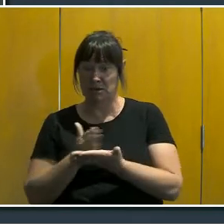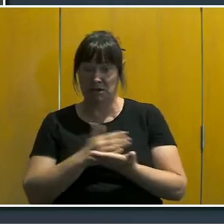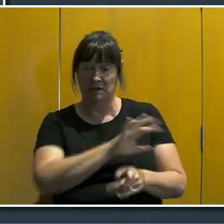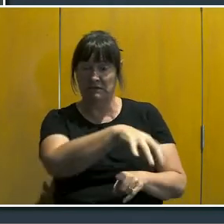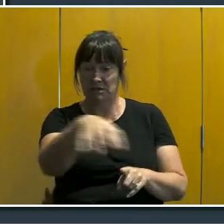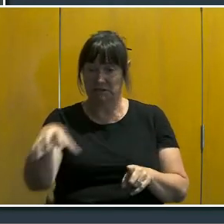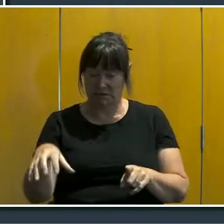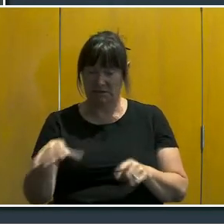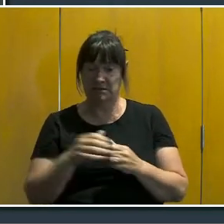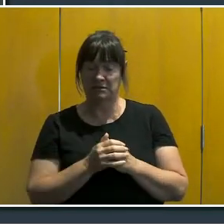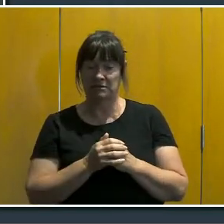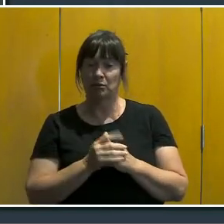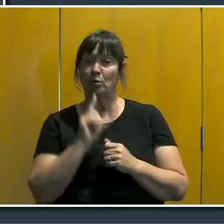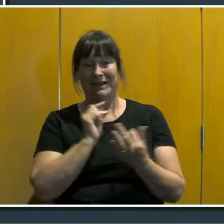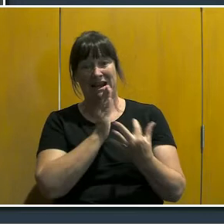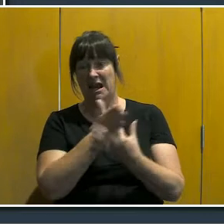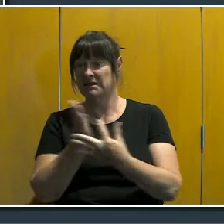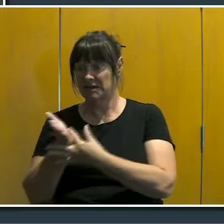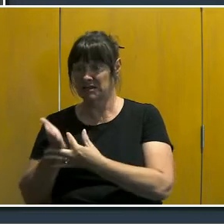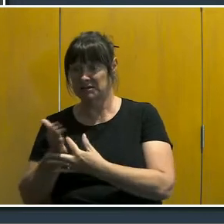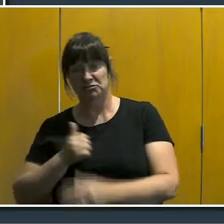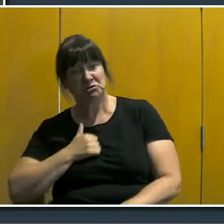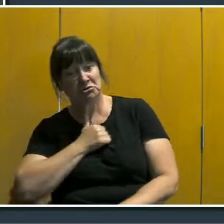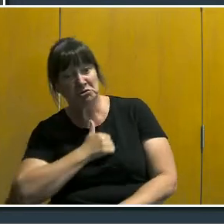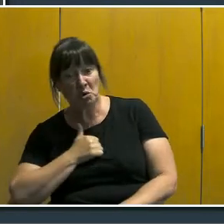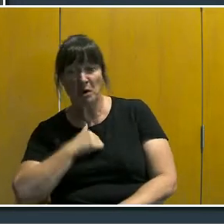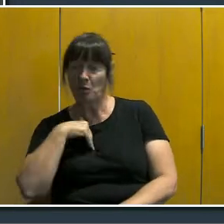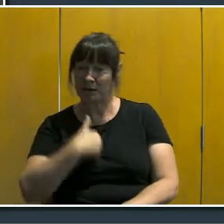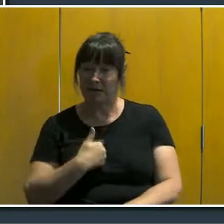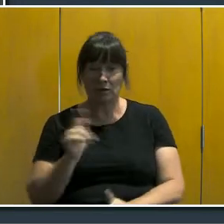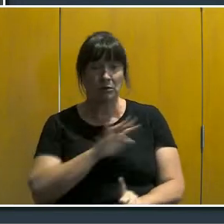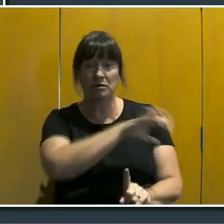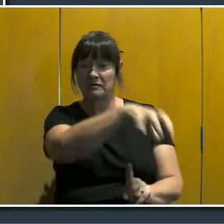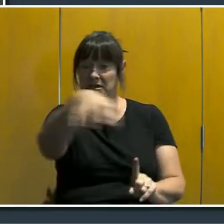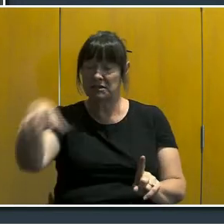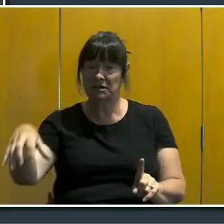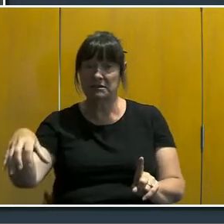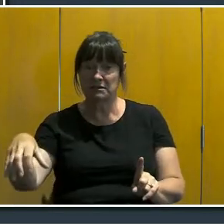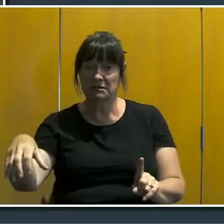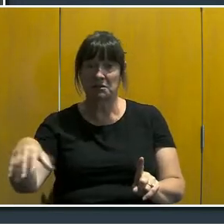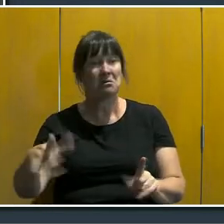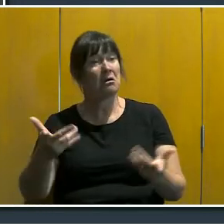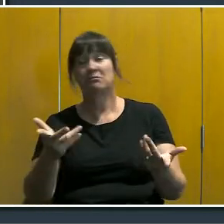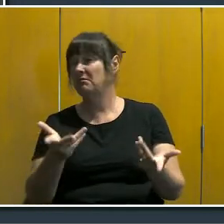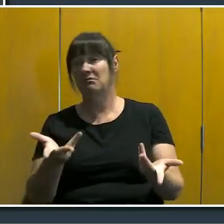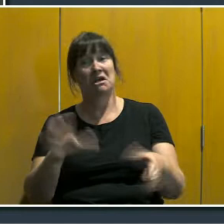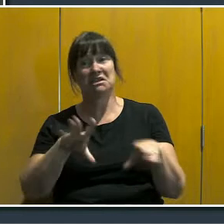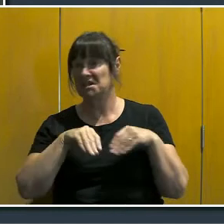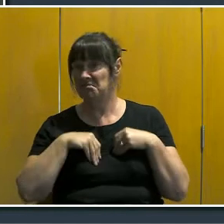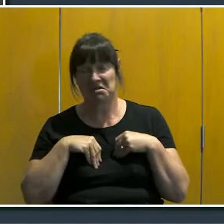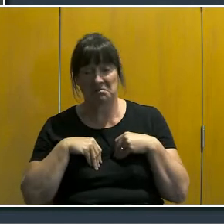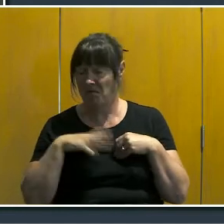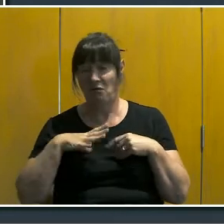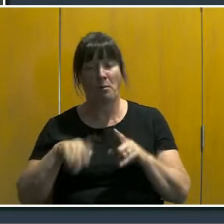general have access to and can enjoy or need, I have no argument with the portion of